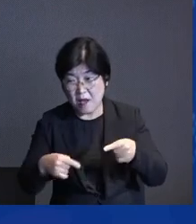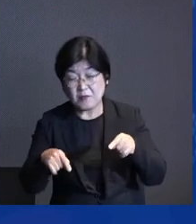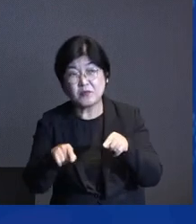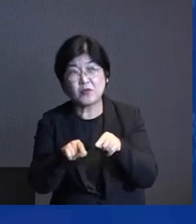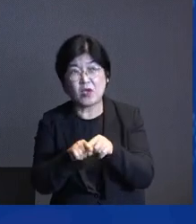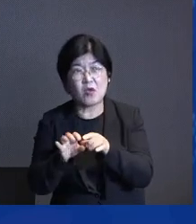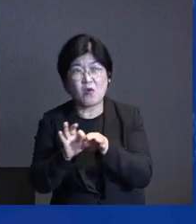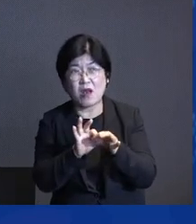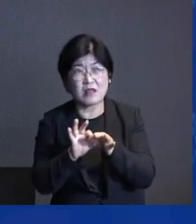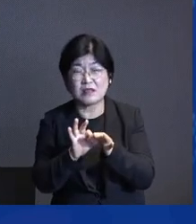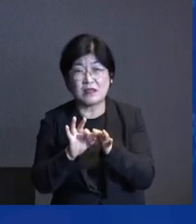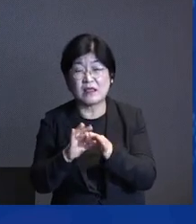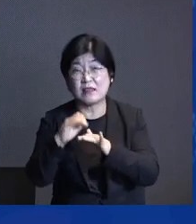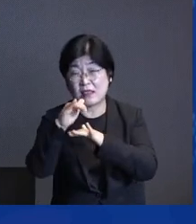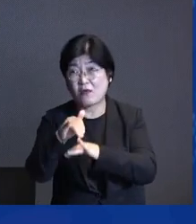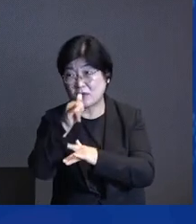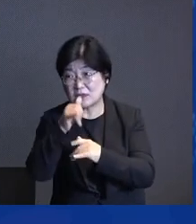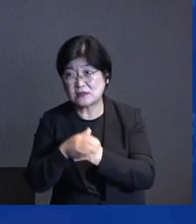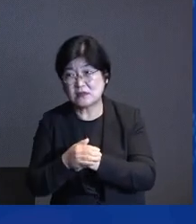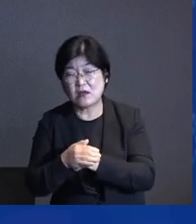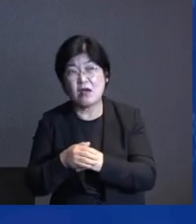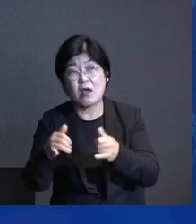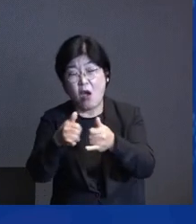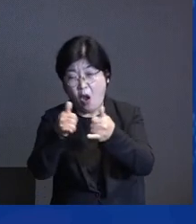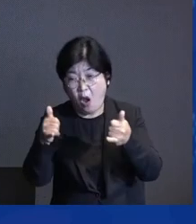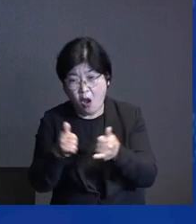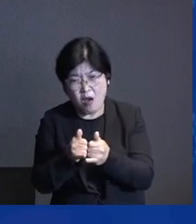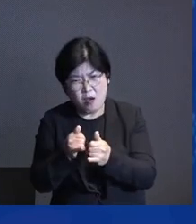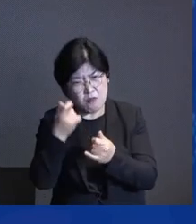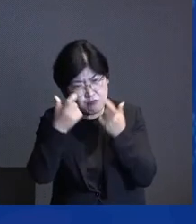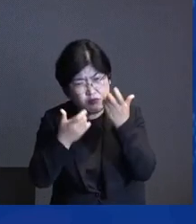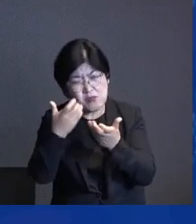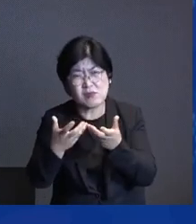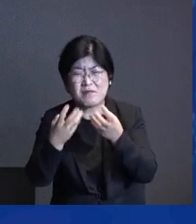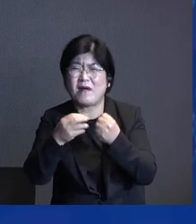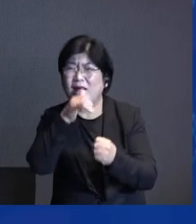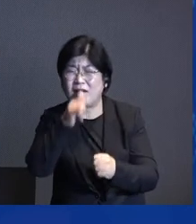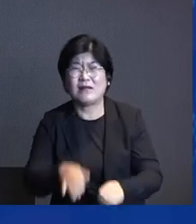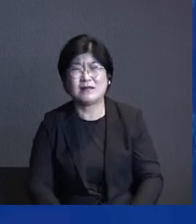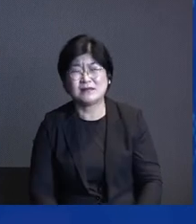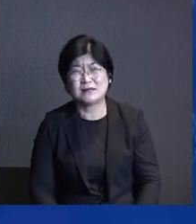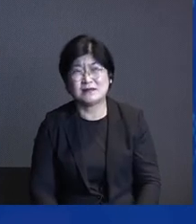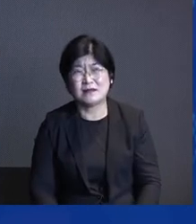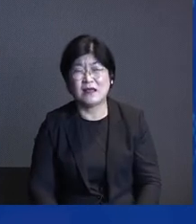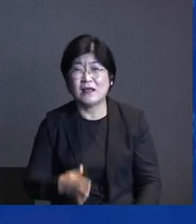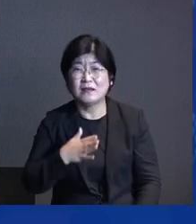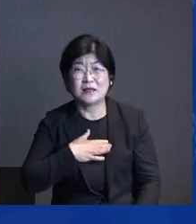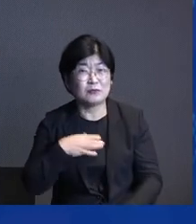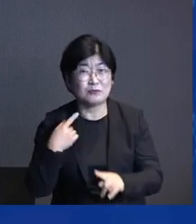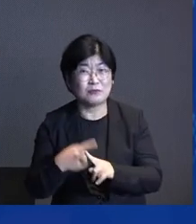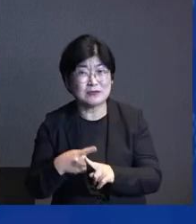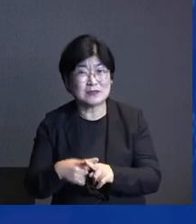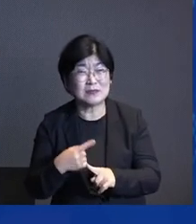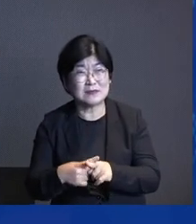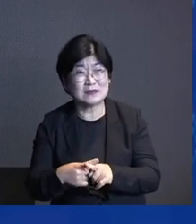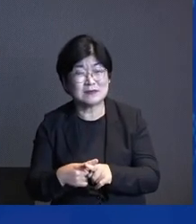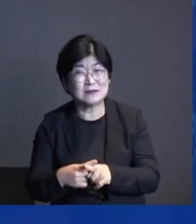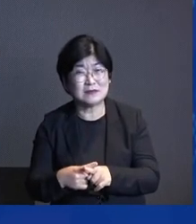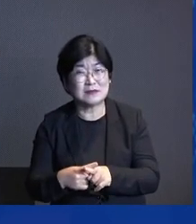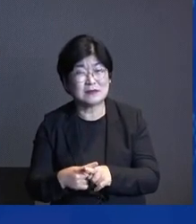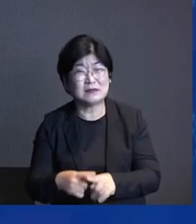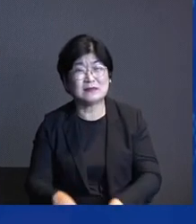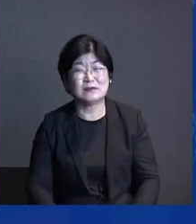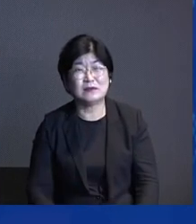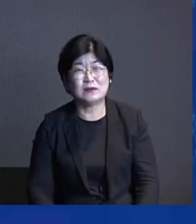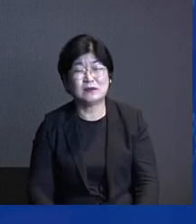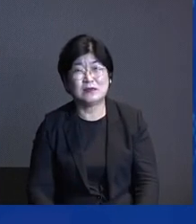community have many questions with me. For example, they ask the question, how we can increase the number of the elderly